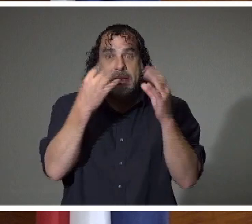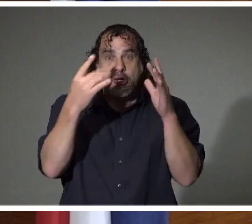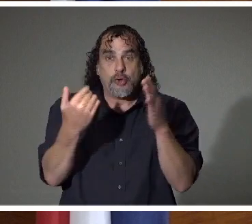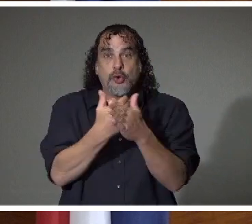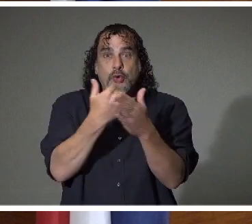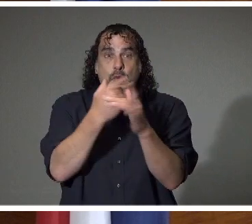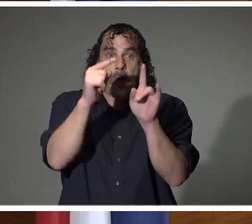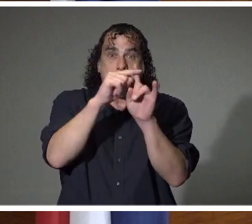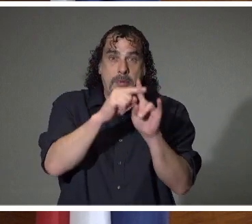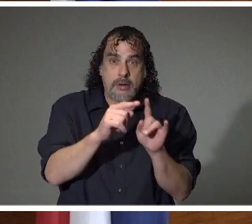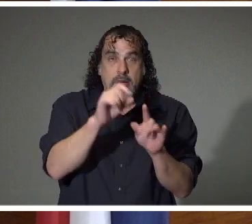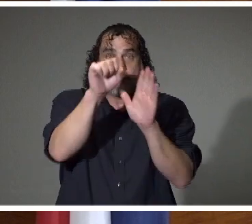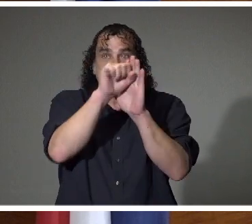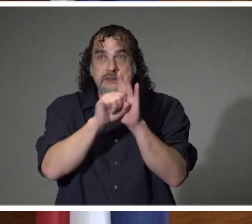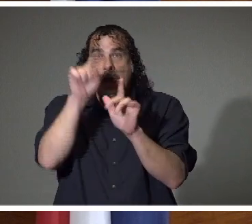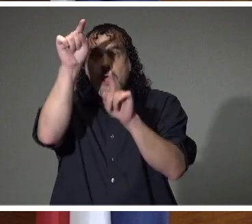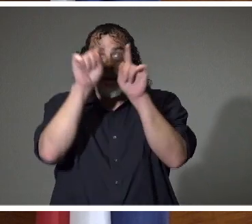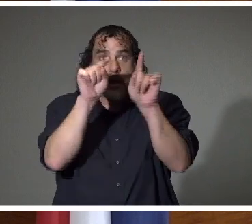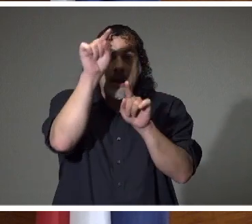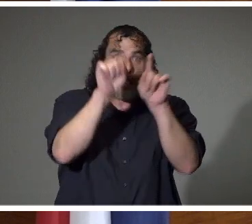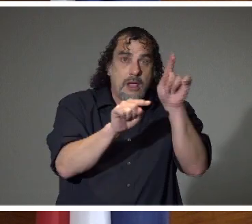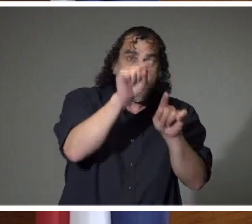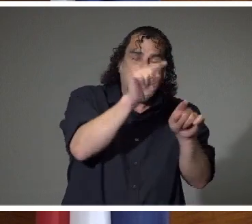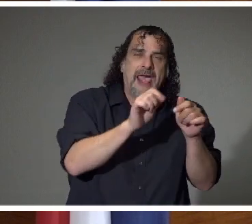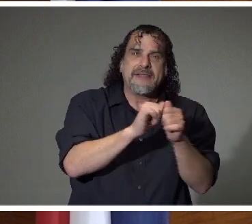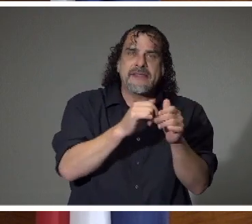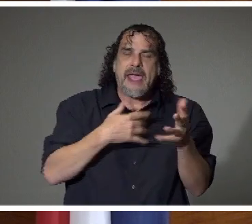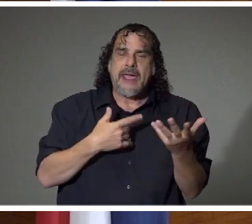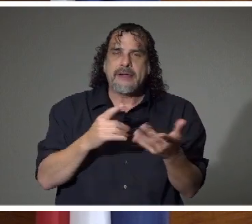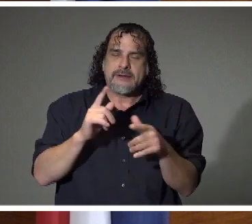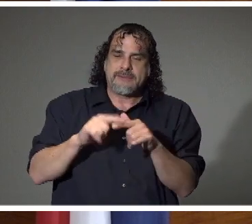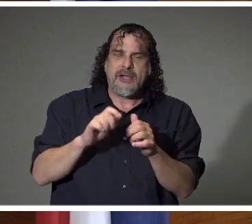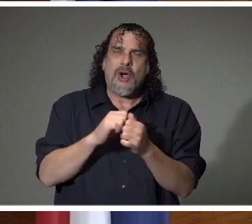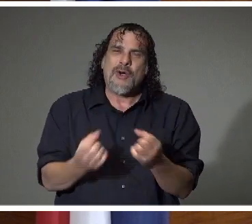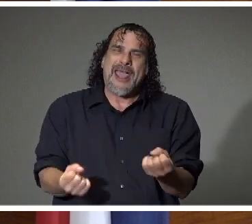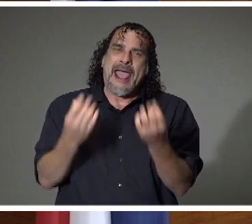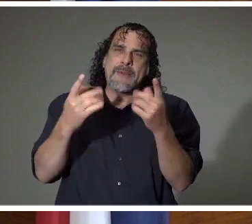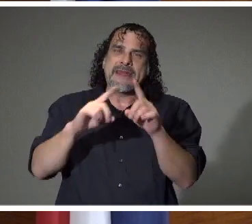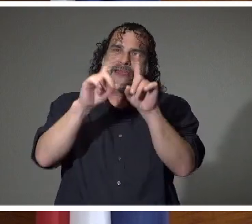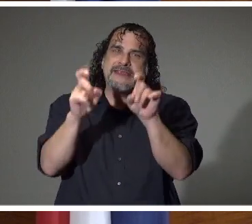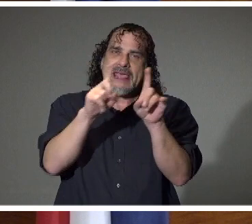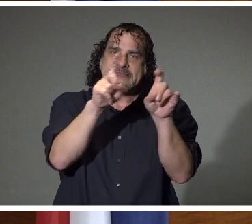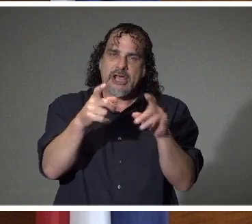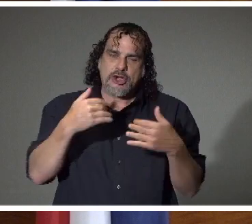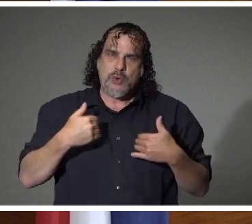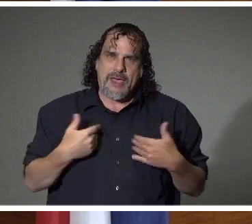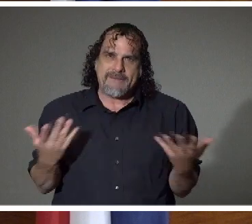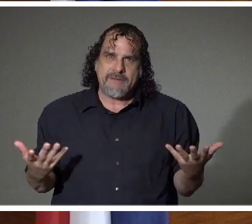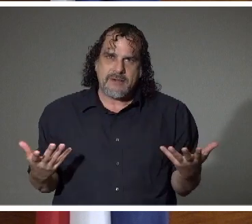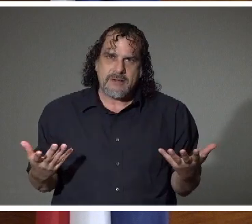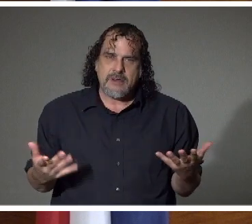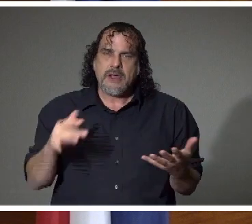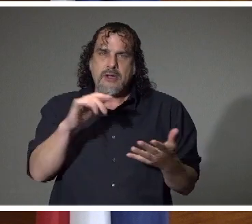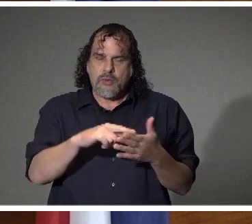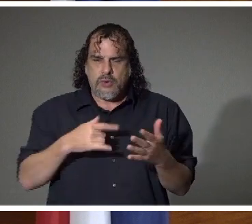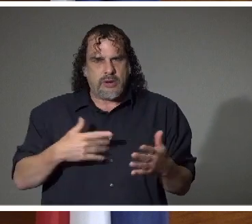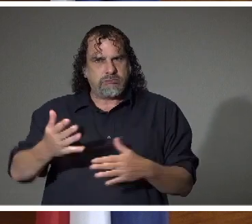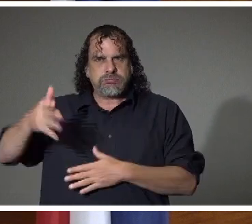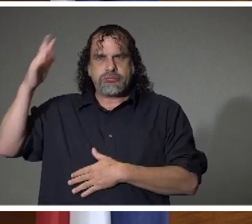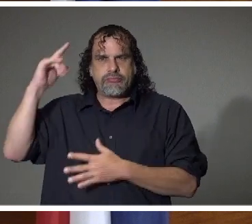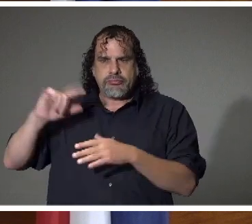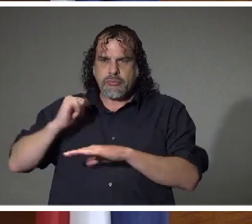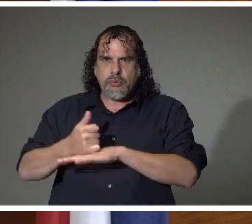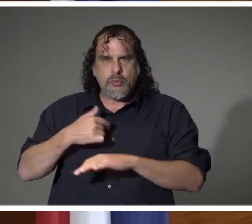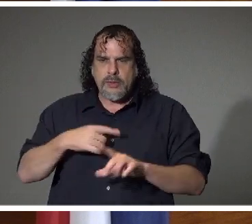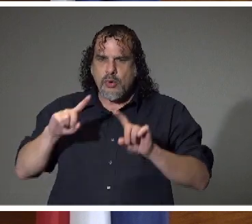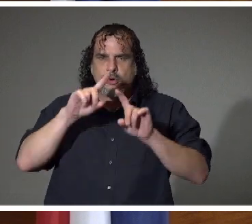state to state, is a function of how many tests you are doing. We made the decision early on that we wanted to test to our maximum